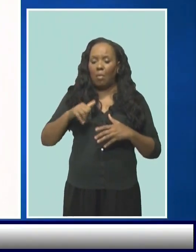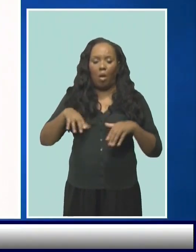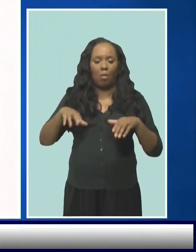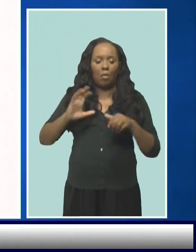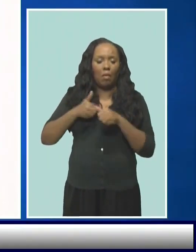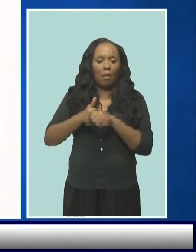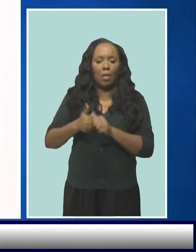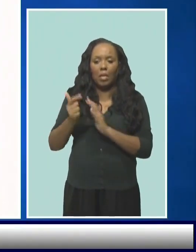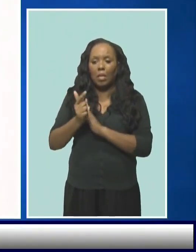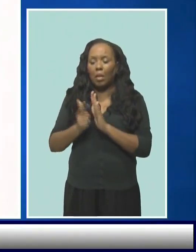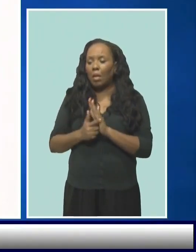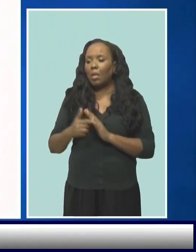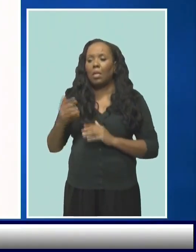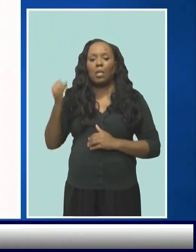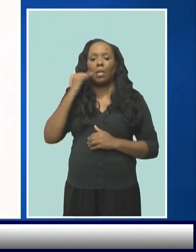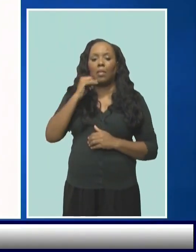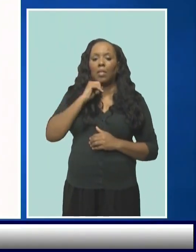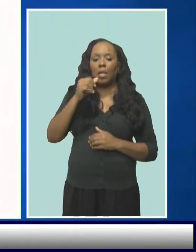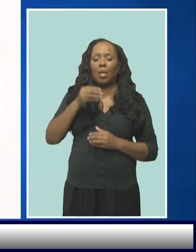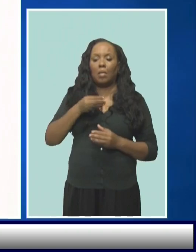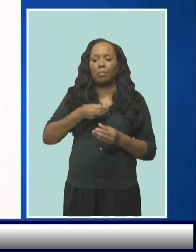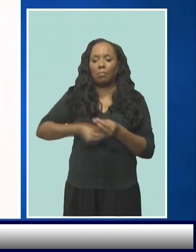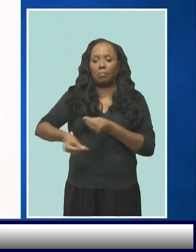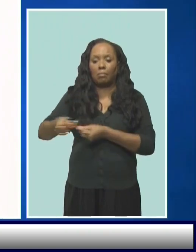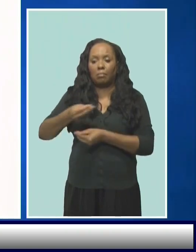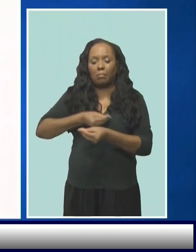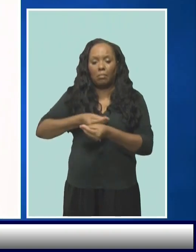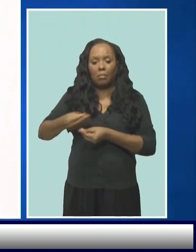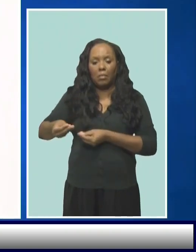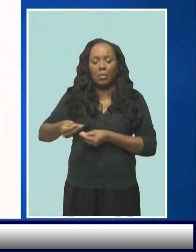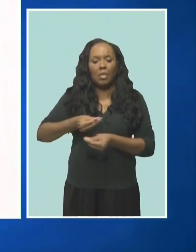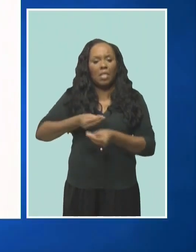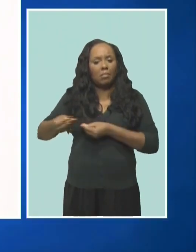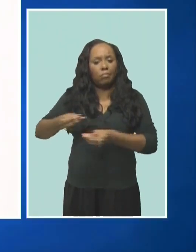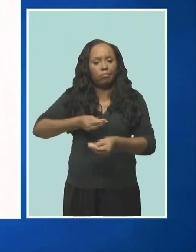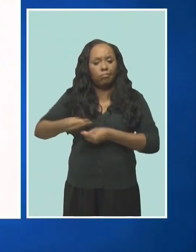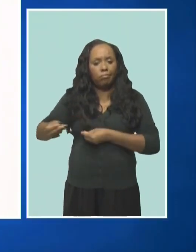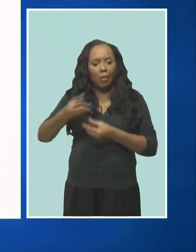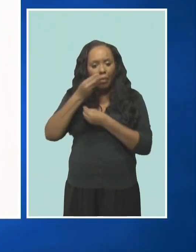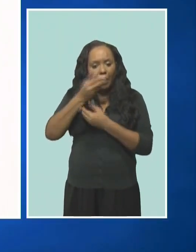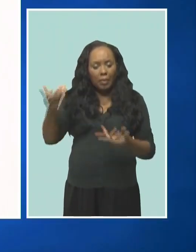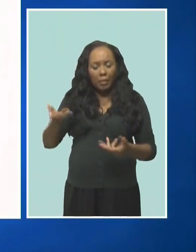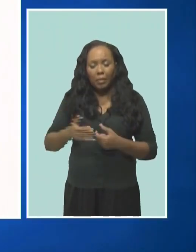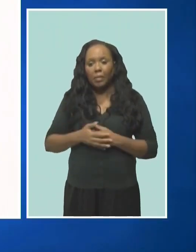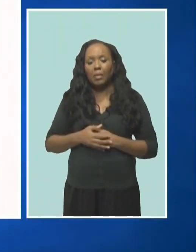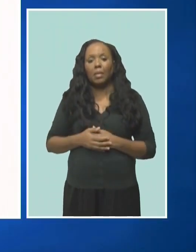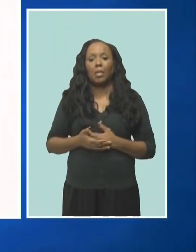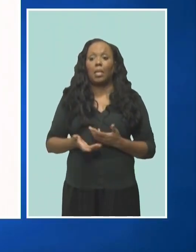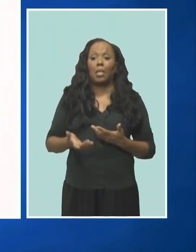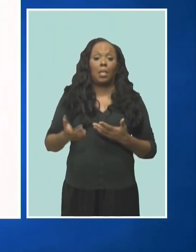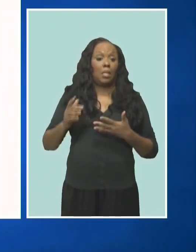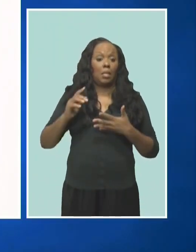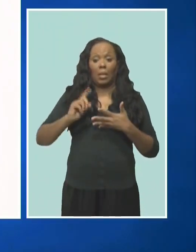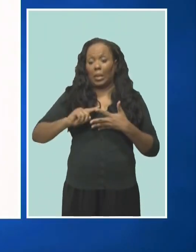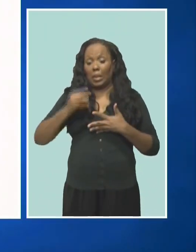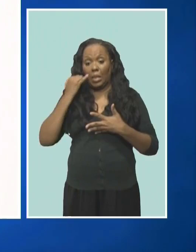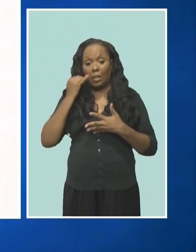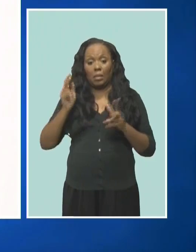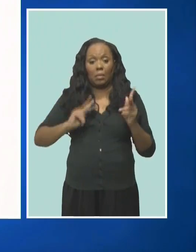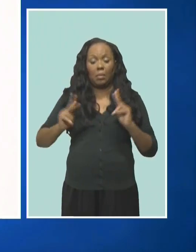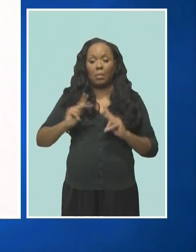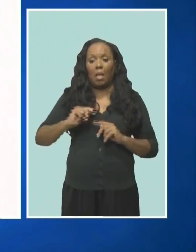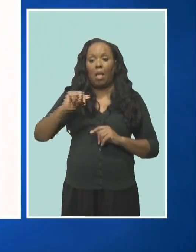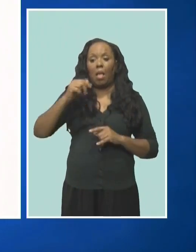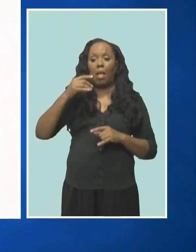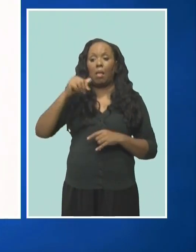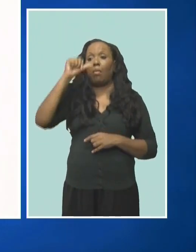the law, exchange their information, if you have persons who are maybe under the influence or misbehaving themselves and